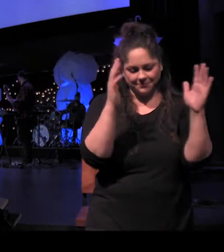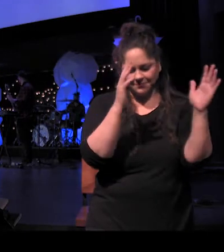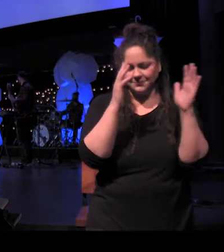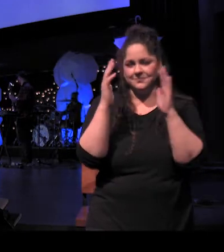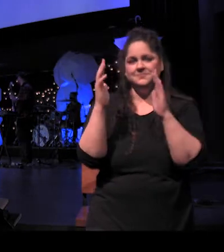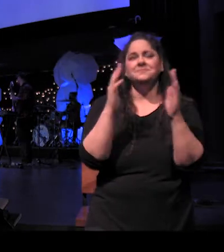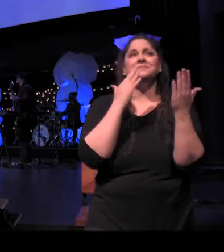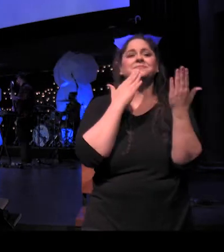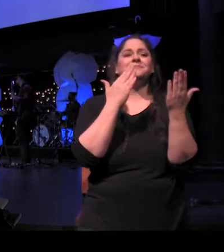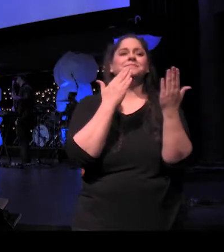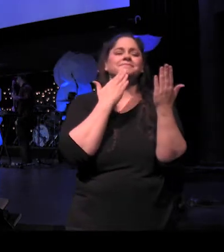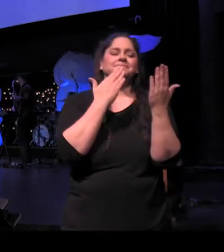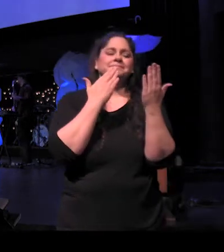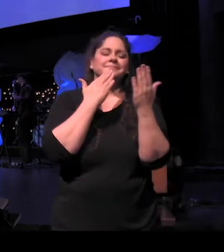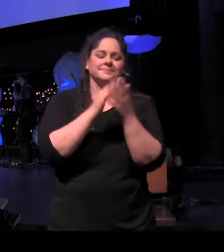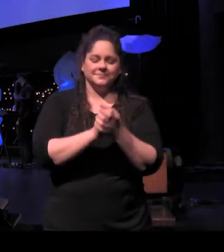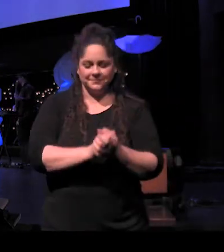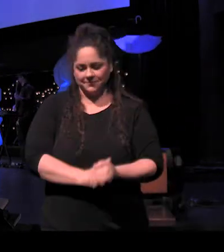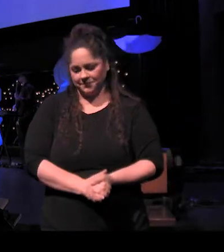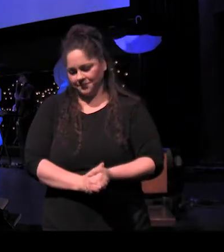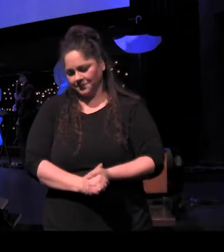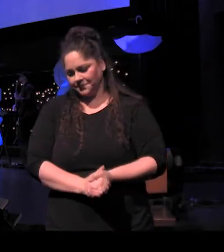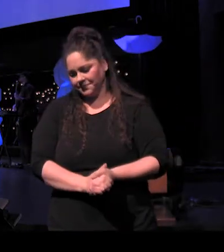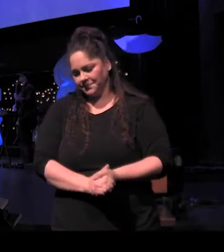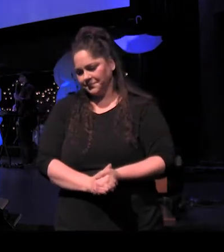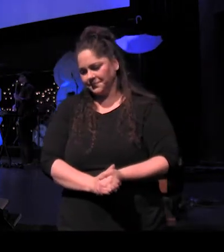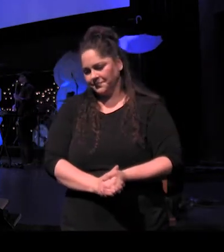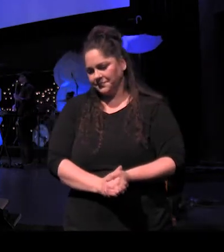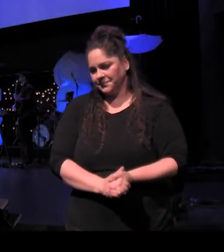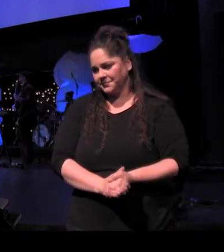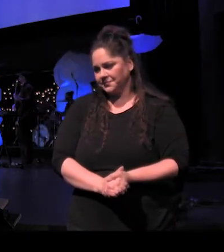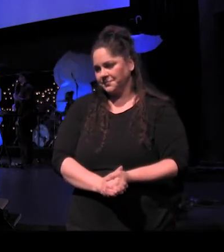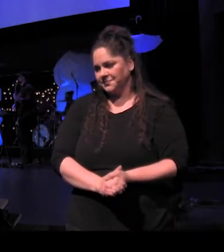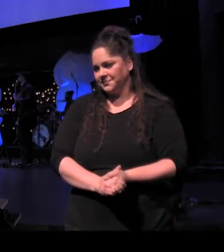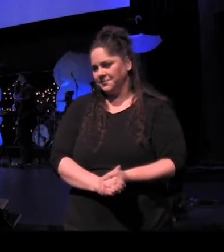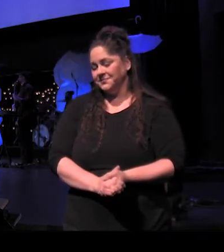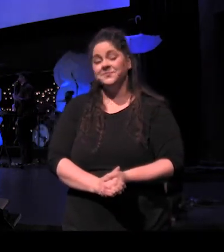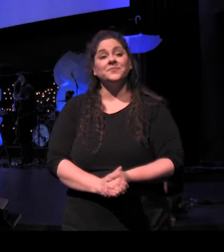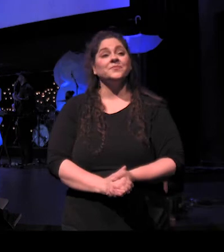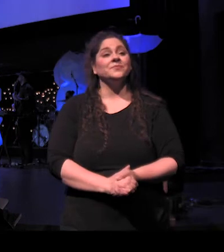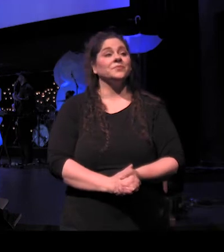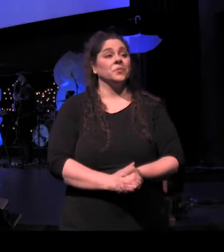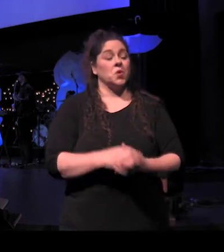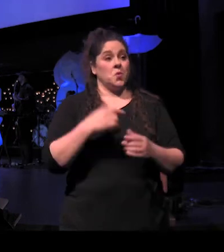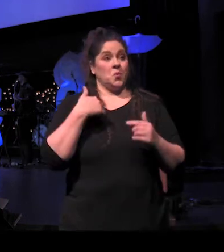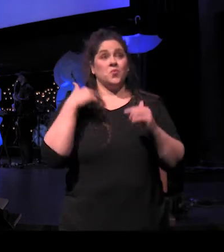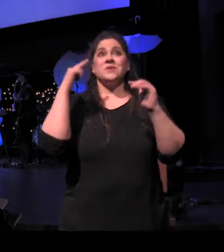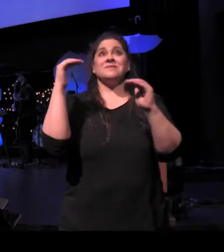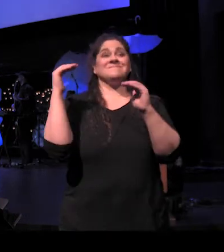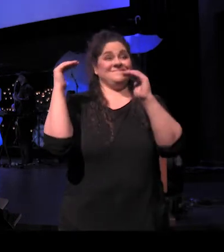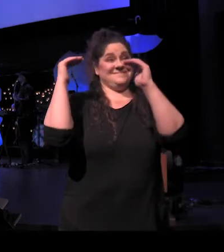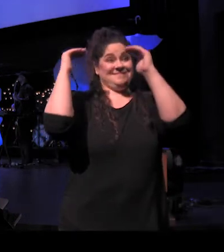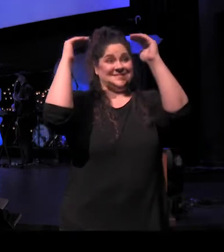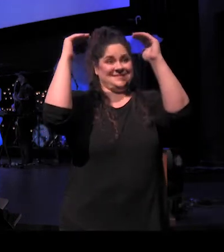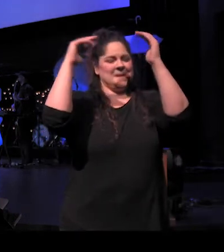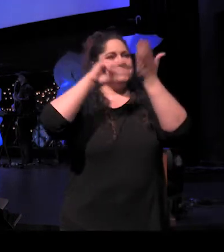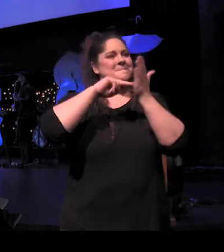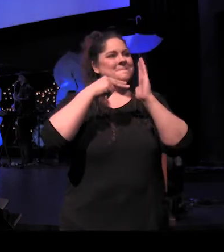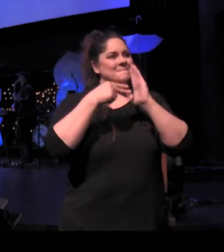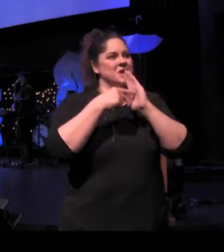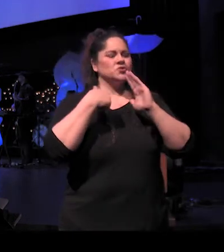Thank you, God. Thank you, God. When we exalt Him, we're elevating